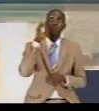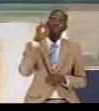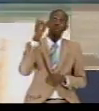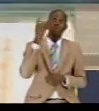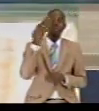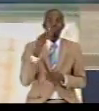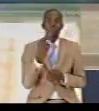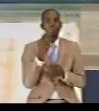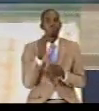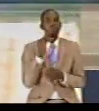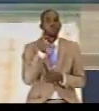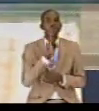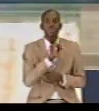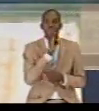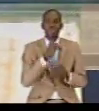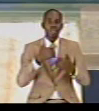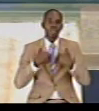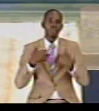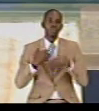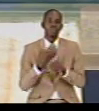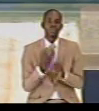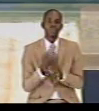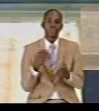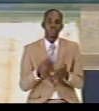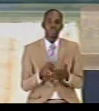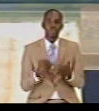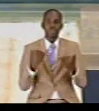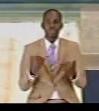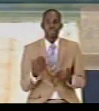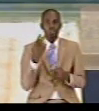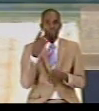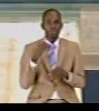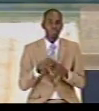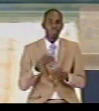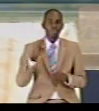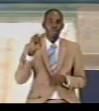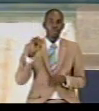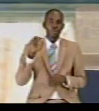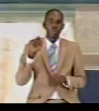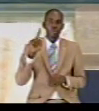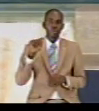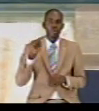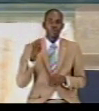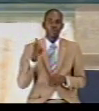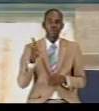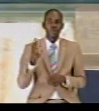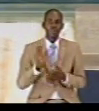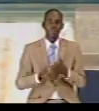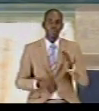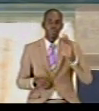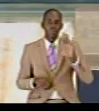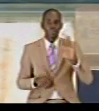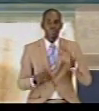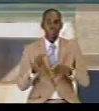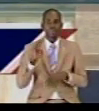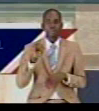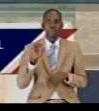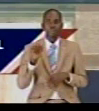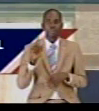has created it. We're coming to Matthew chapter 5, reading from verse